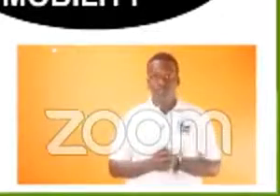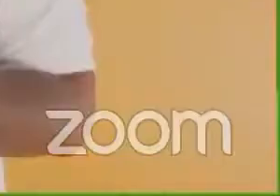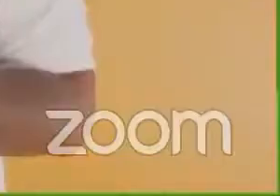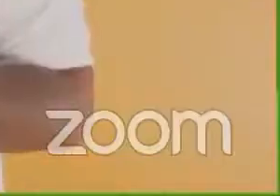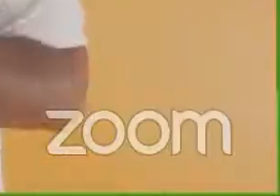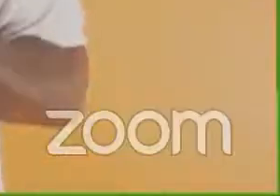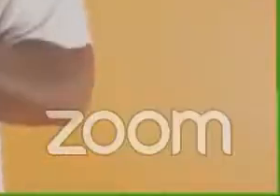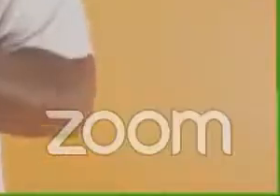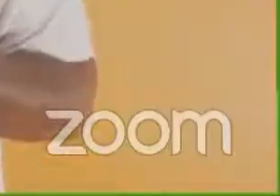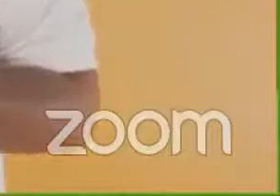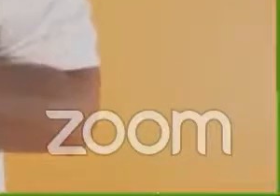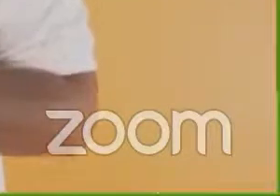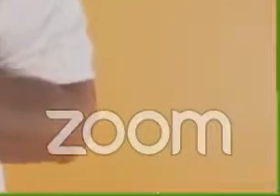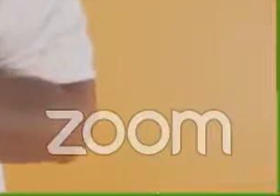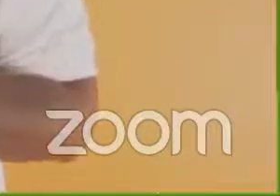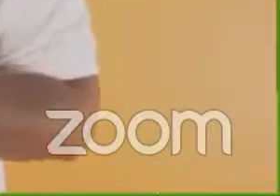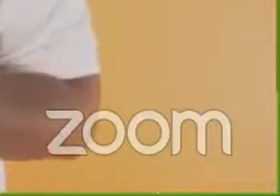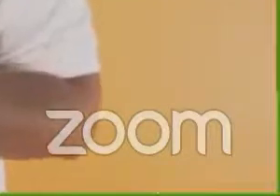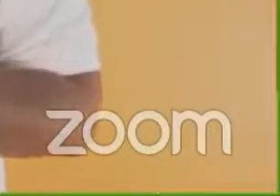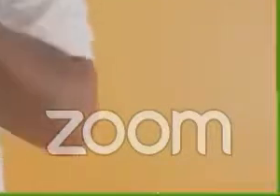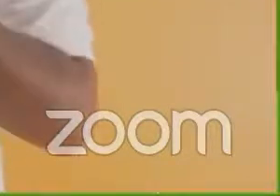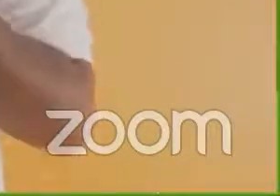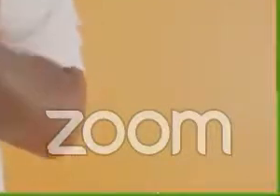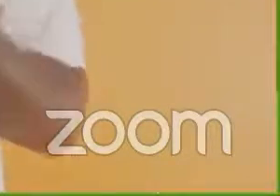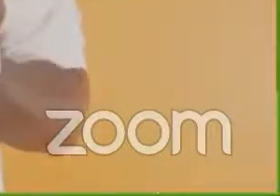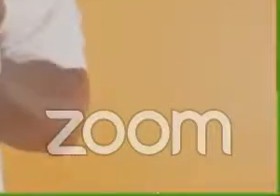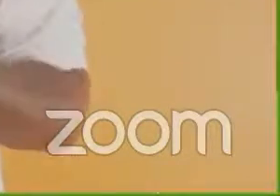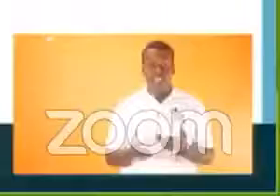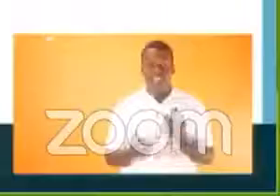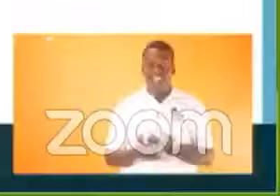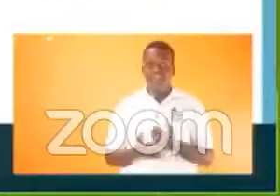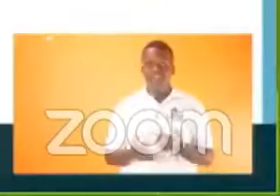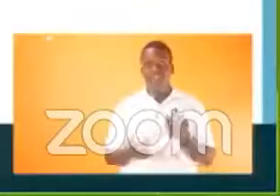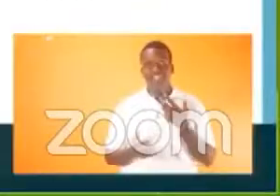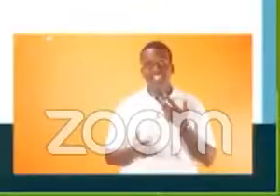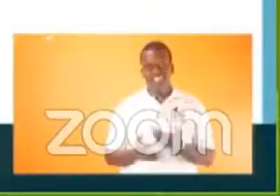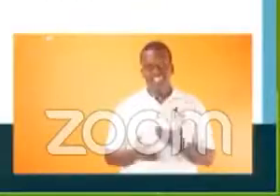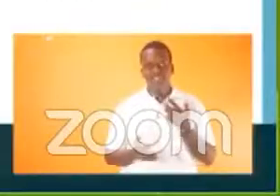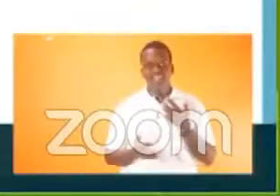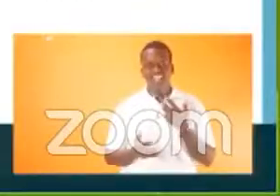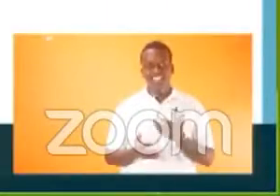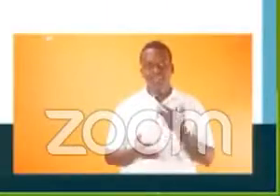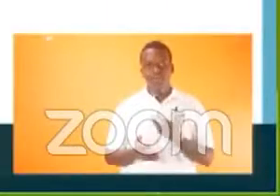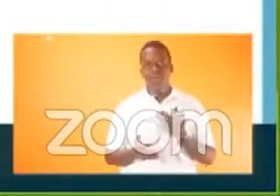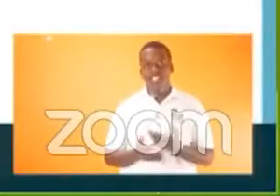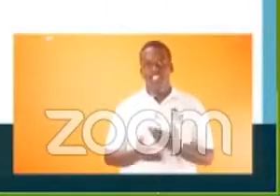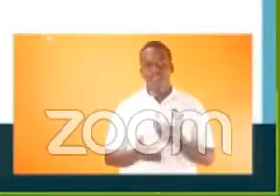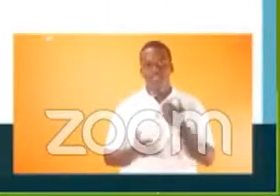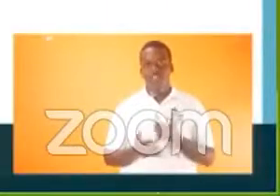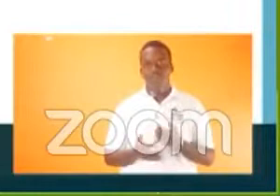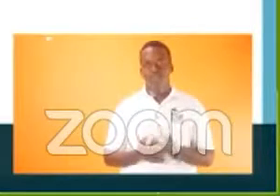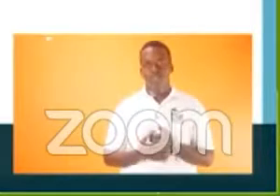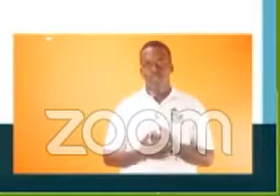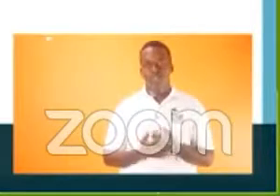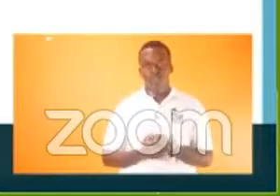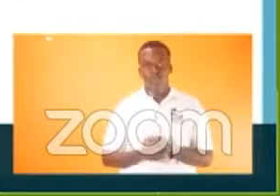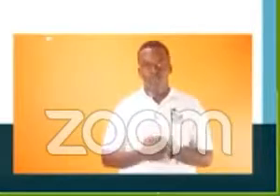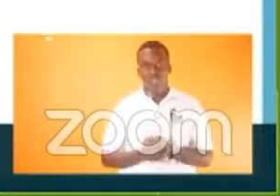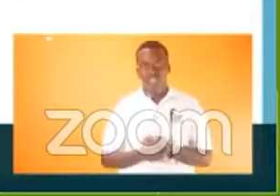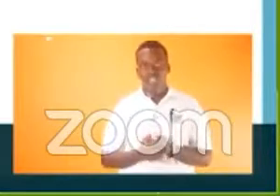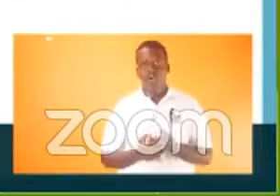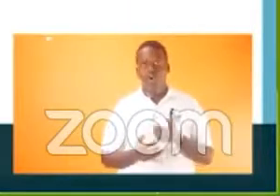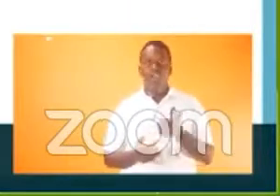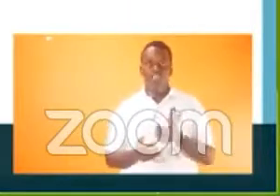afford. How does it feel? Now, with that feeling in mind, think of the 85% of 75 million